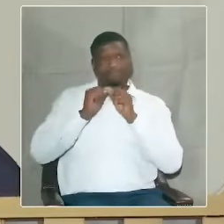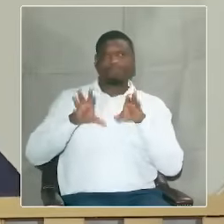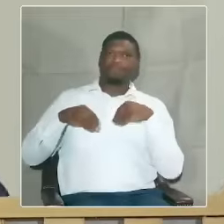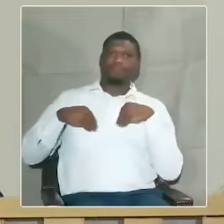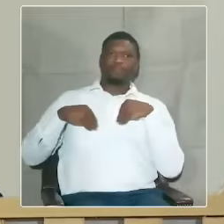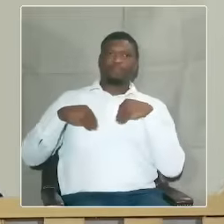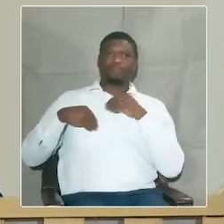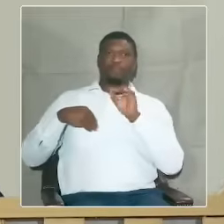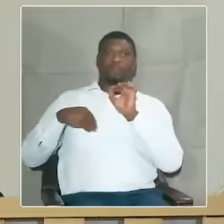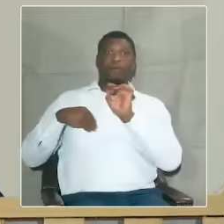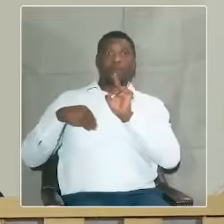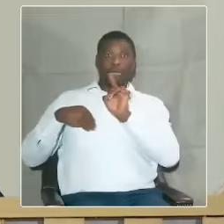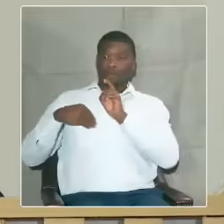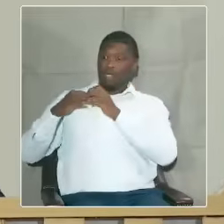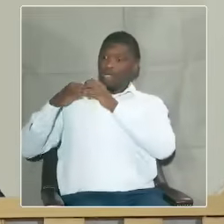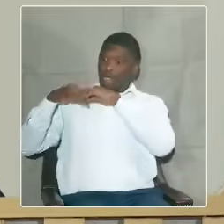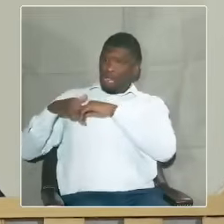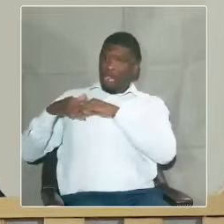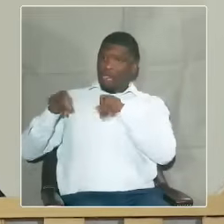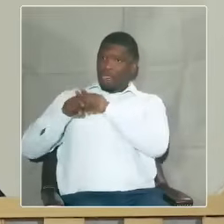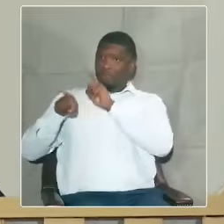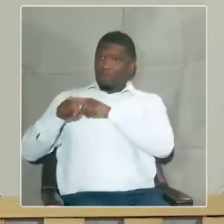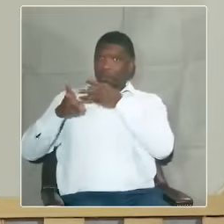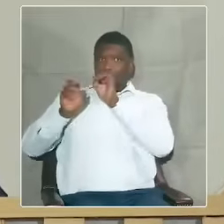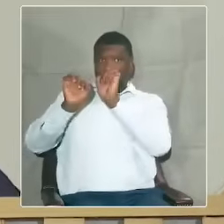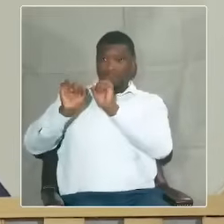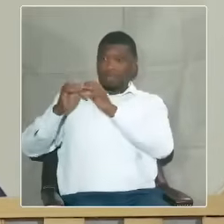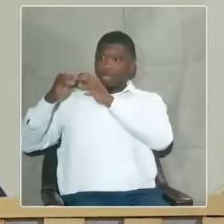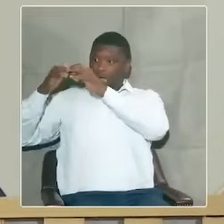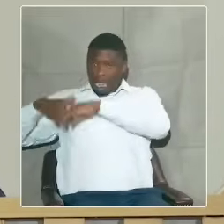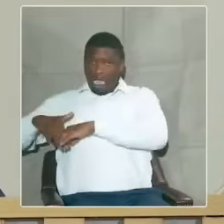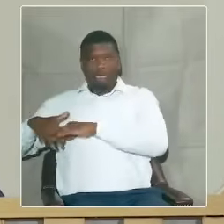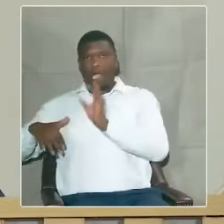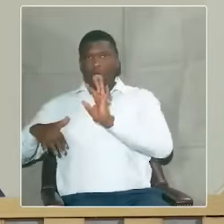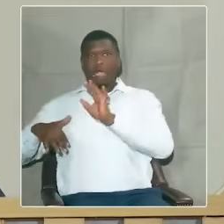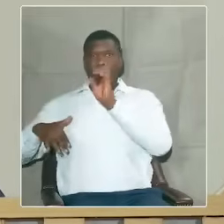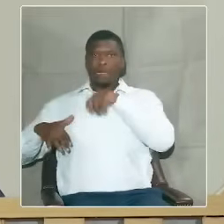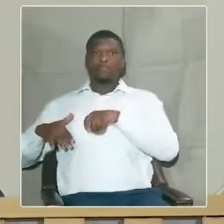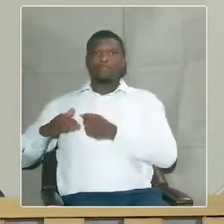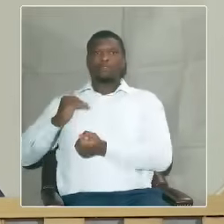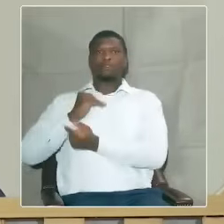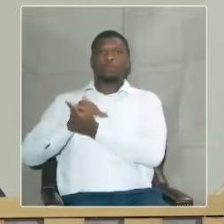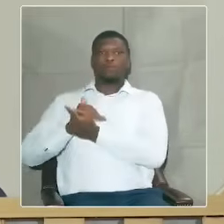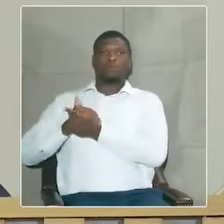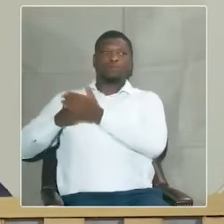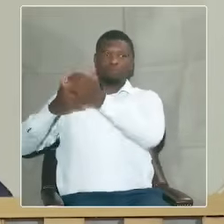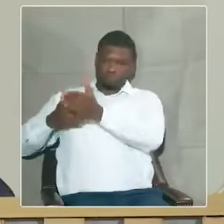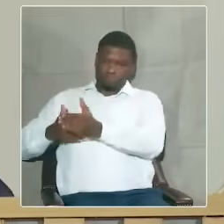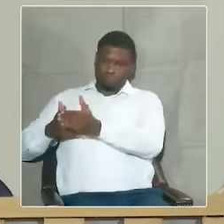in his approach, but on my approach, to say,